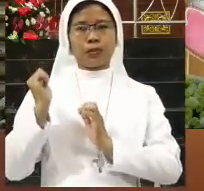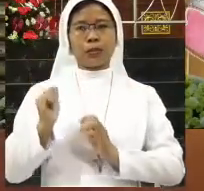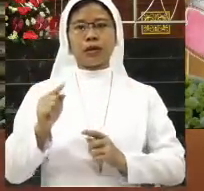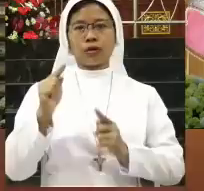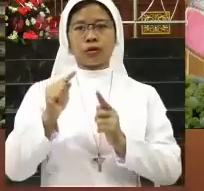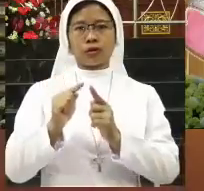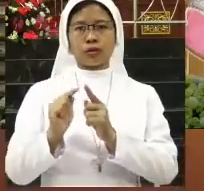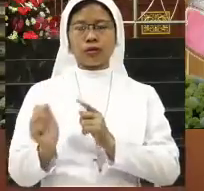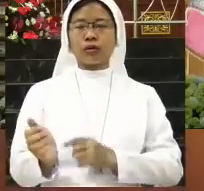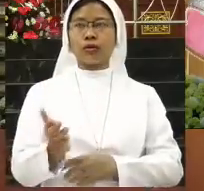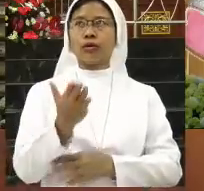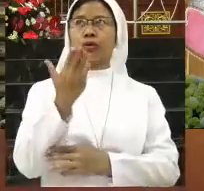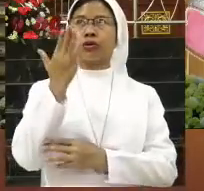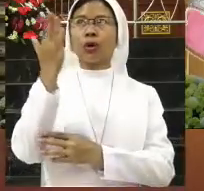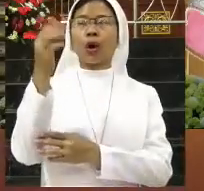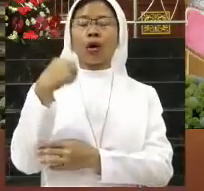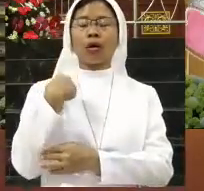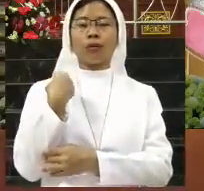Ad